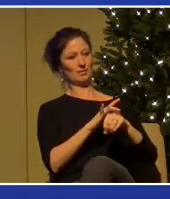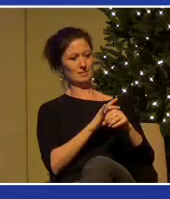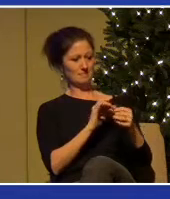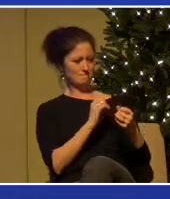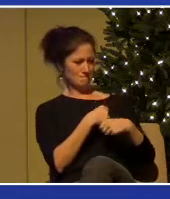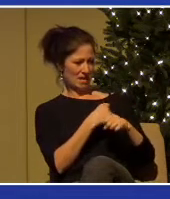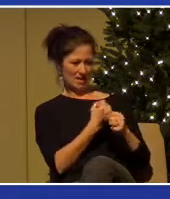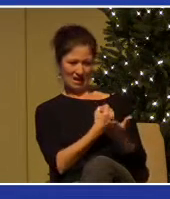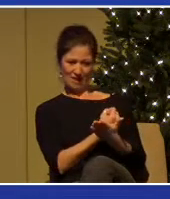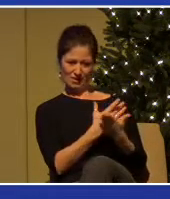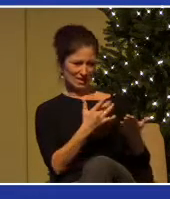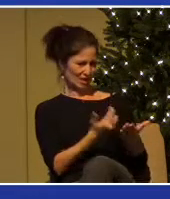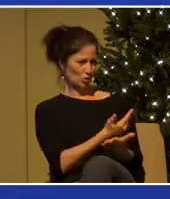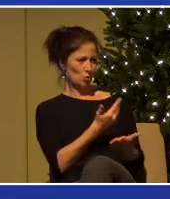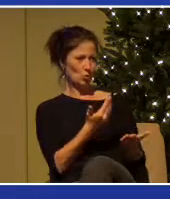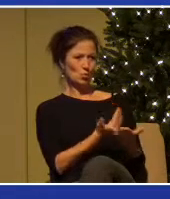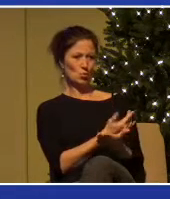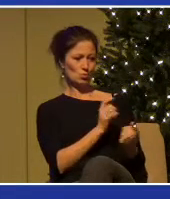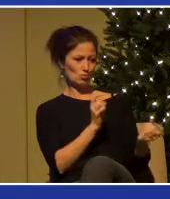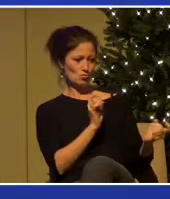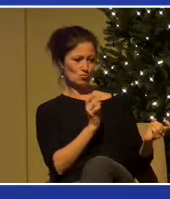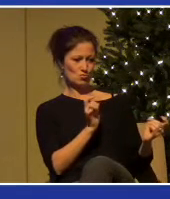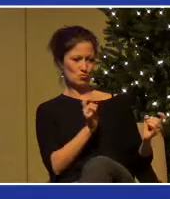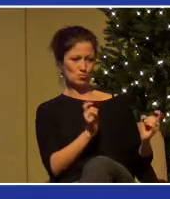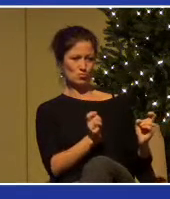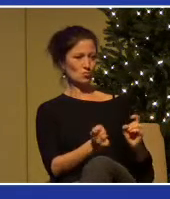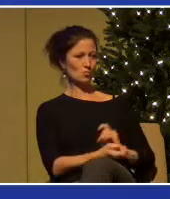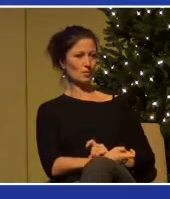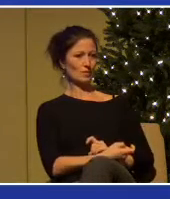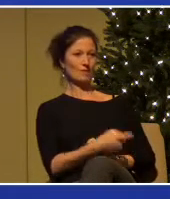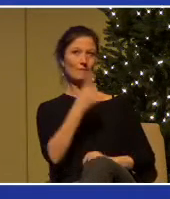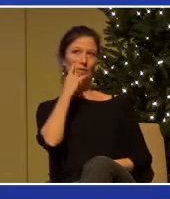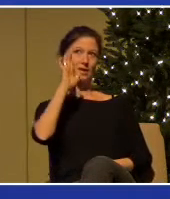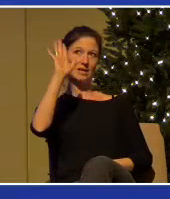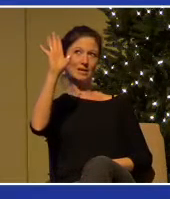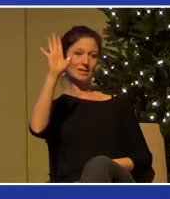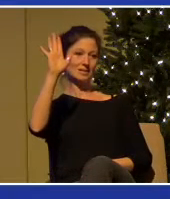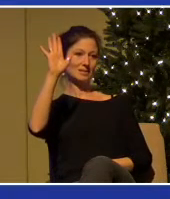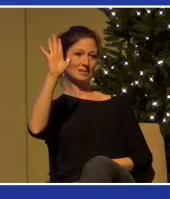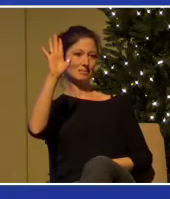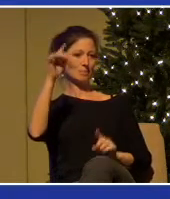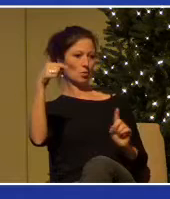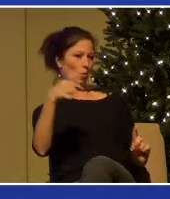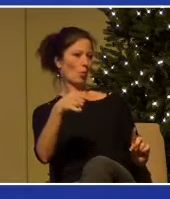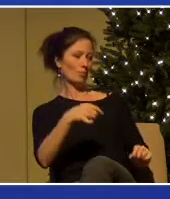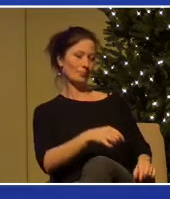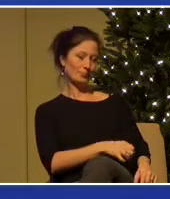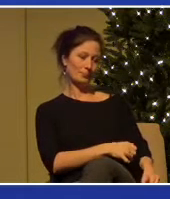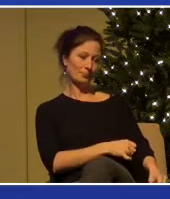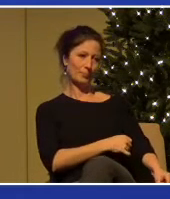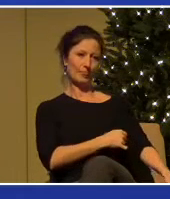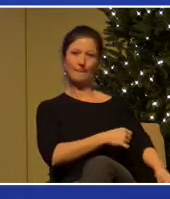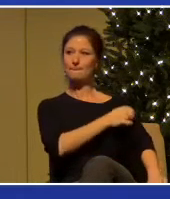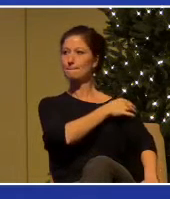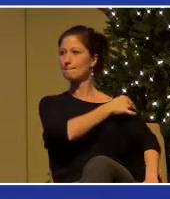to accomplish completely the purposes for which he has come.